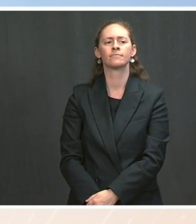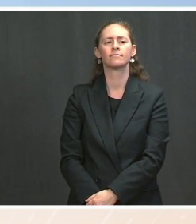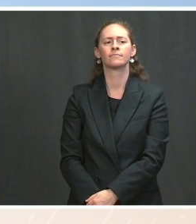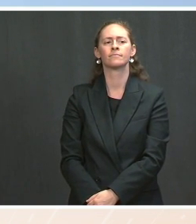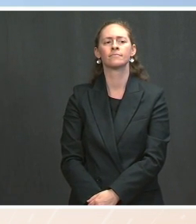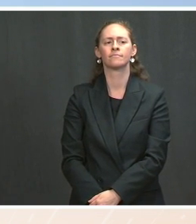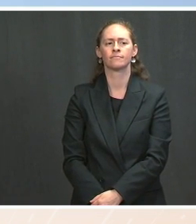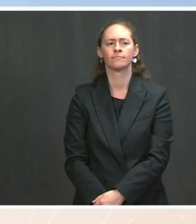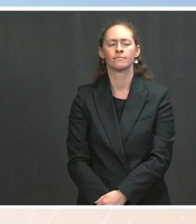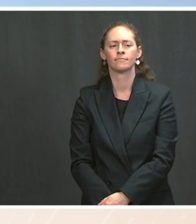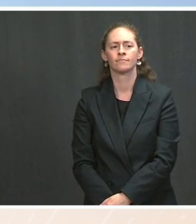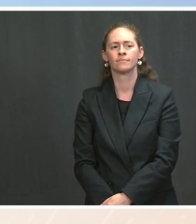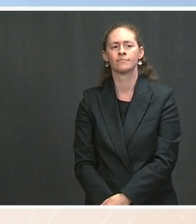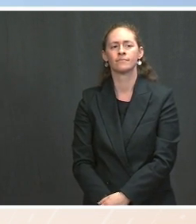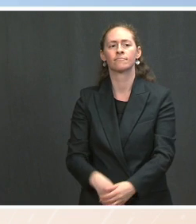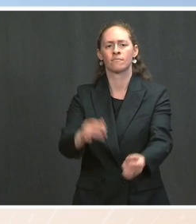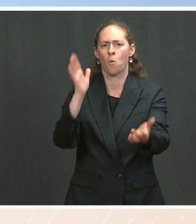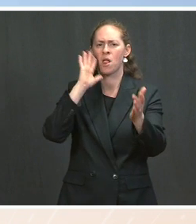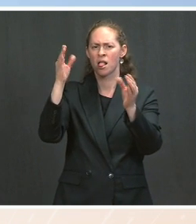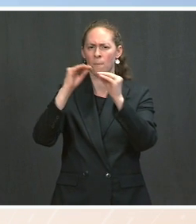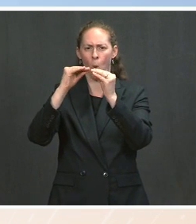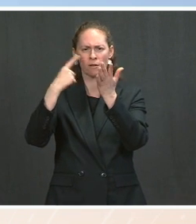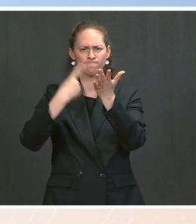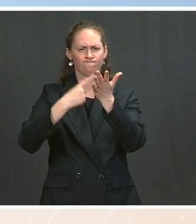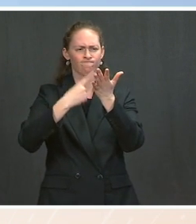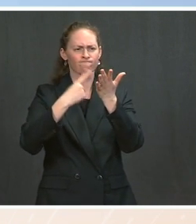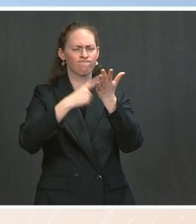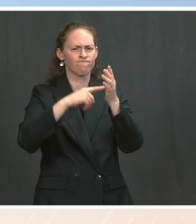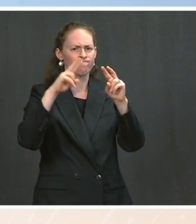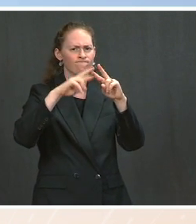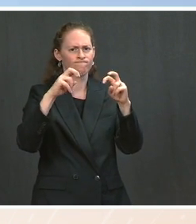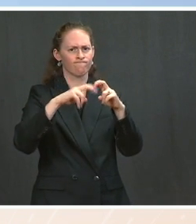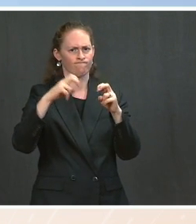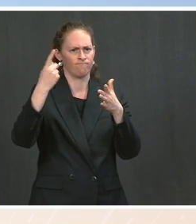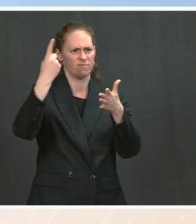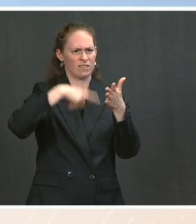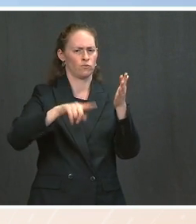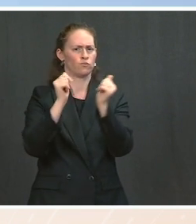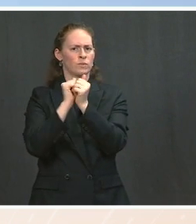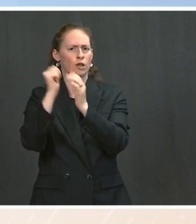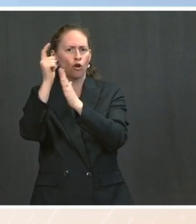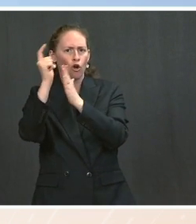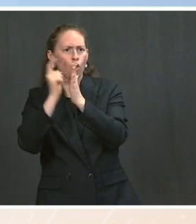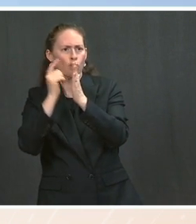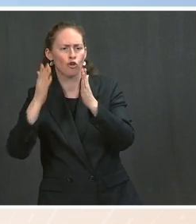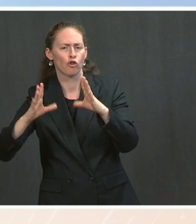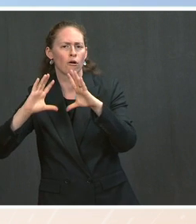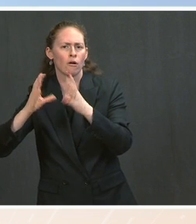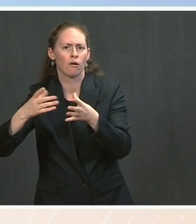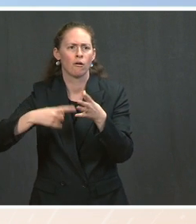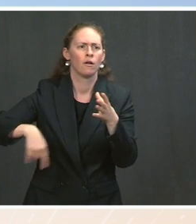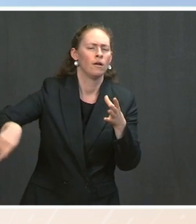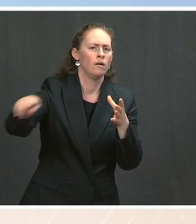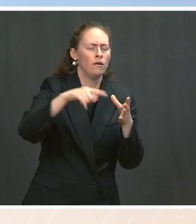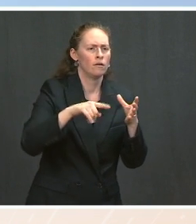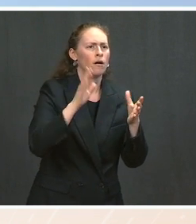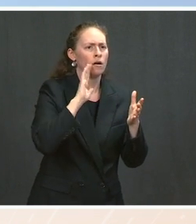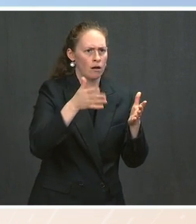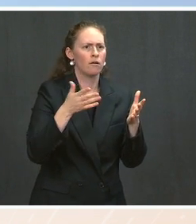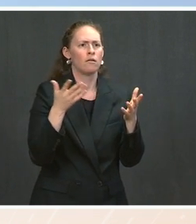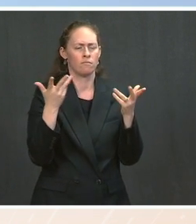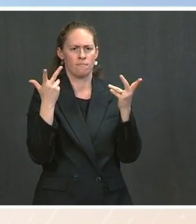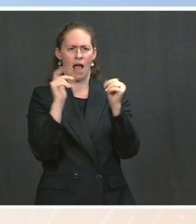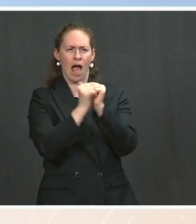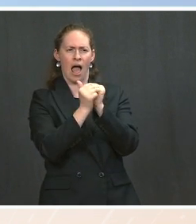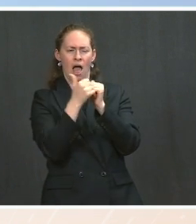what I will tell you is that what it will outline is how we're proposing to pay for a range of the proposals